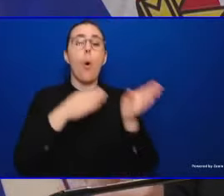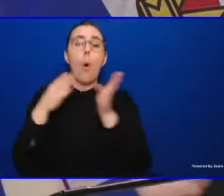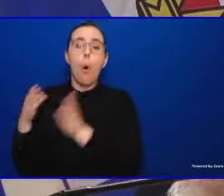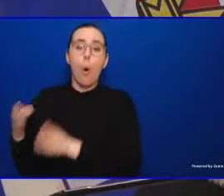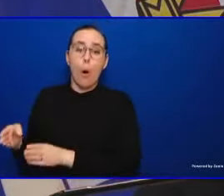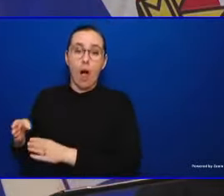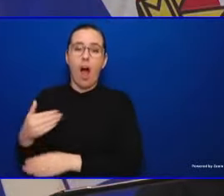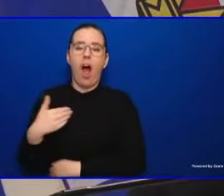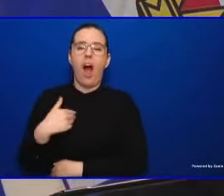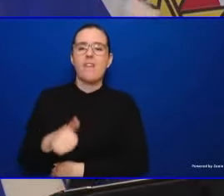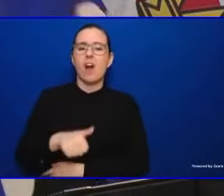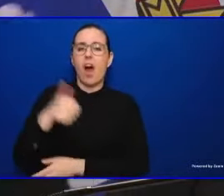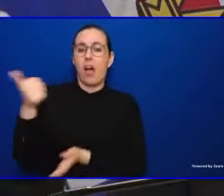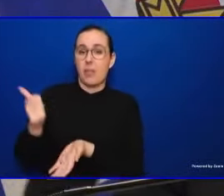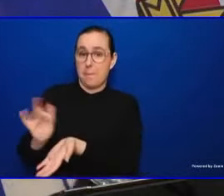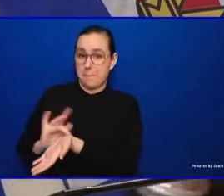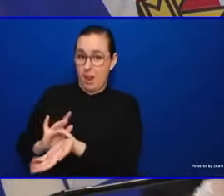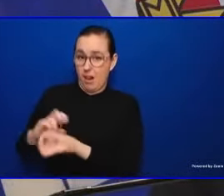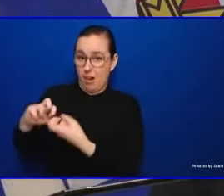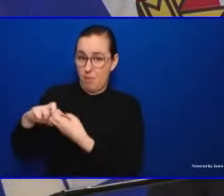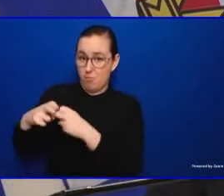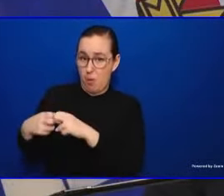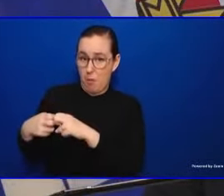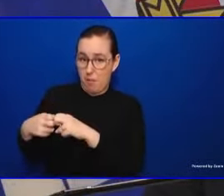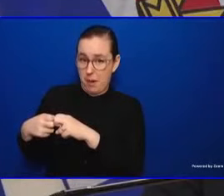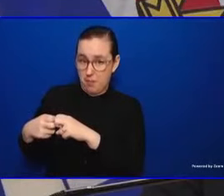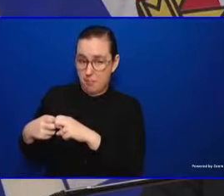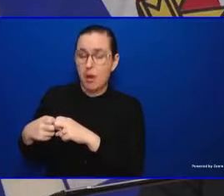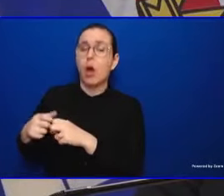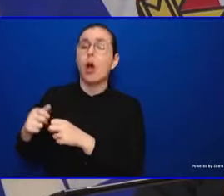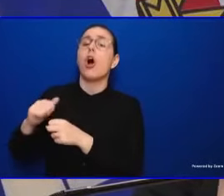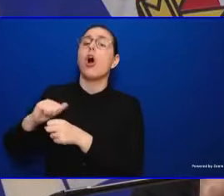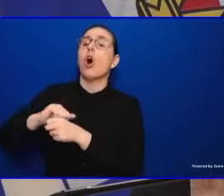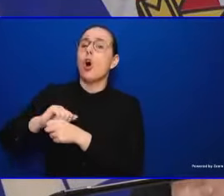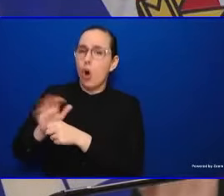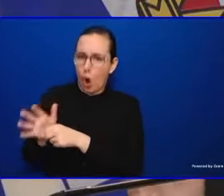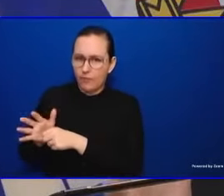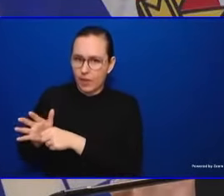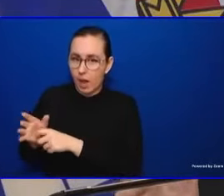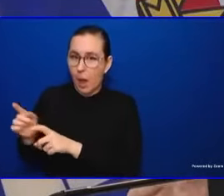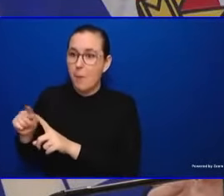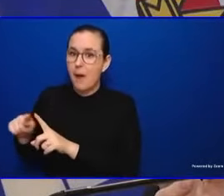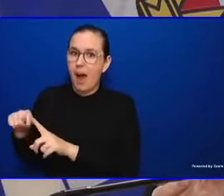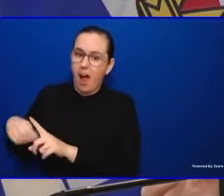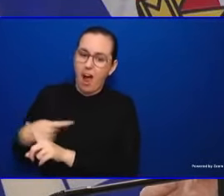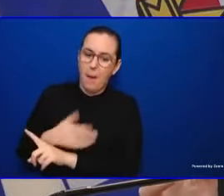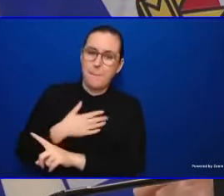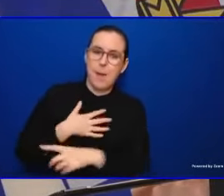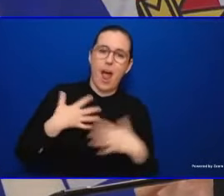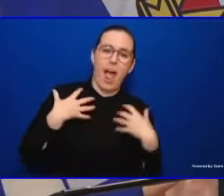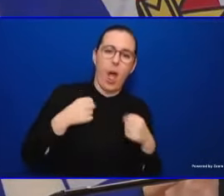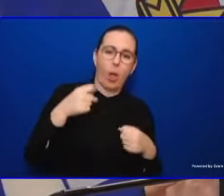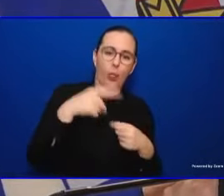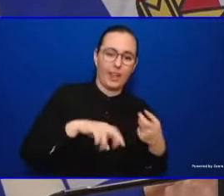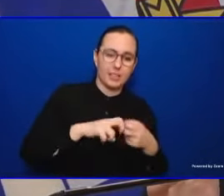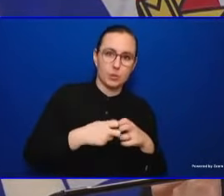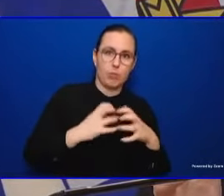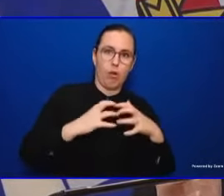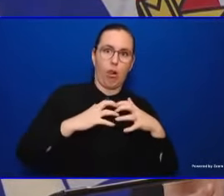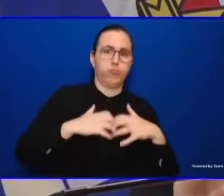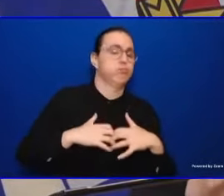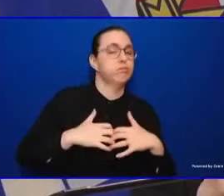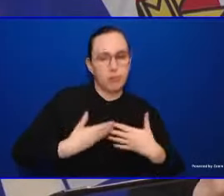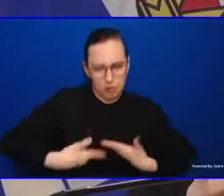by going and looking at every individual chart. So we have several ways that we are measuring right now